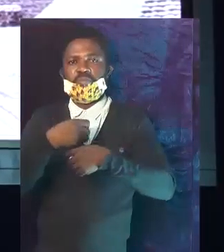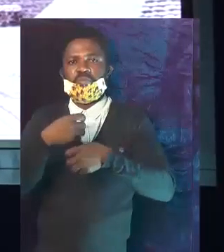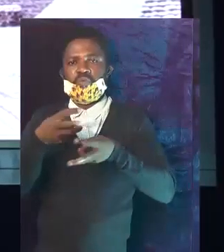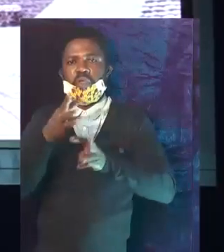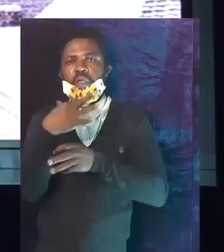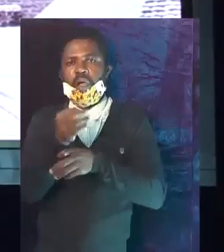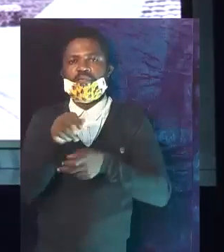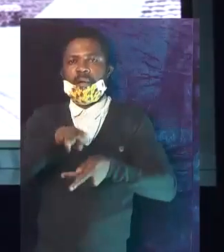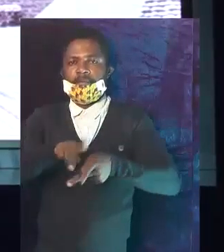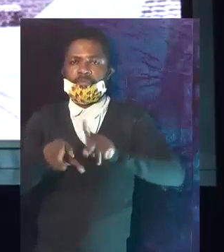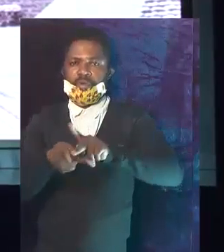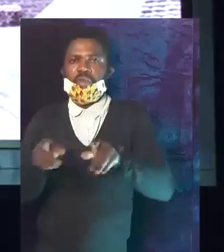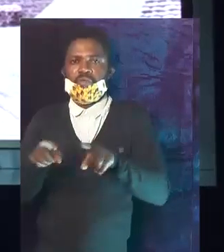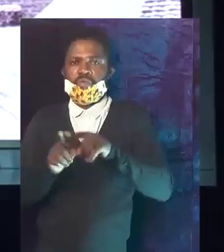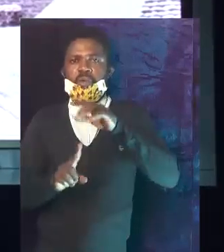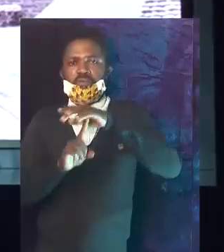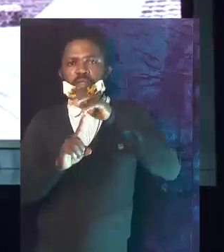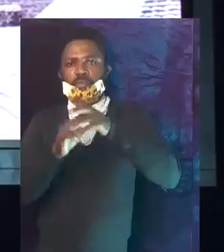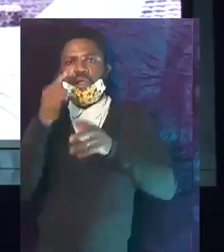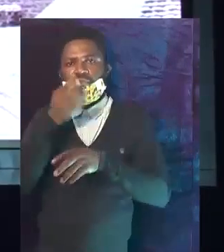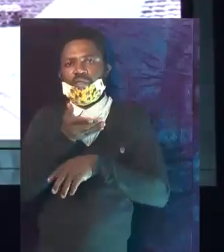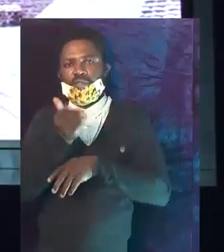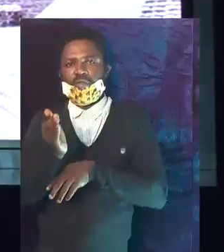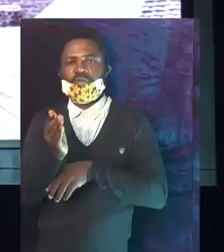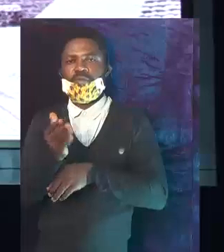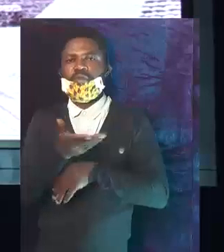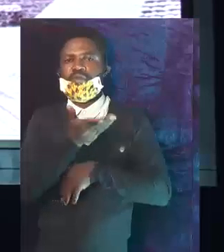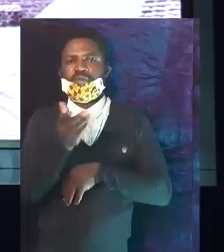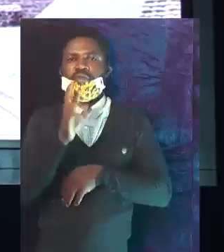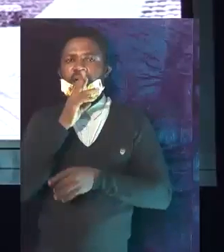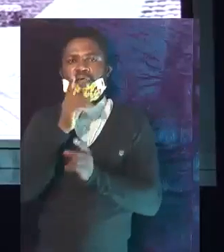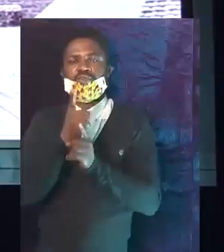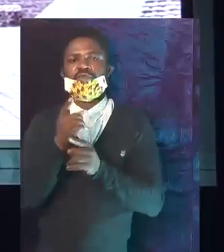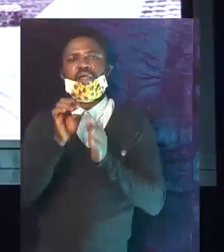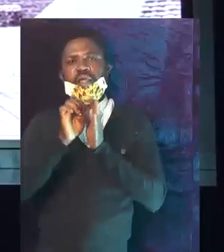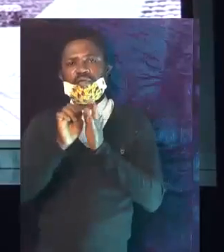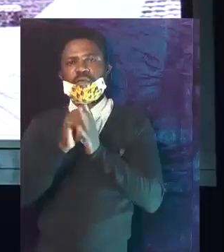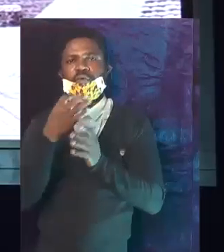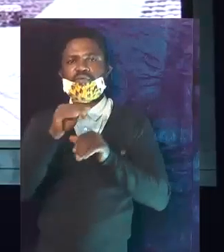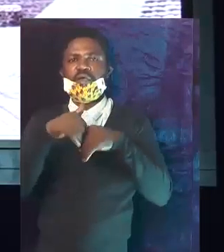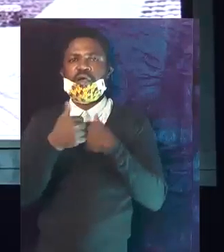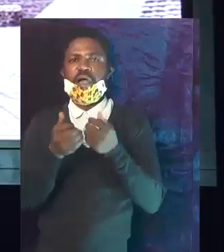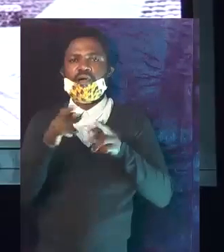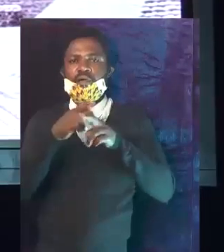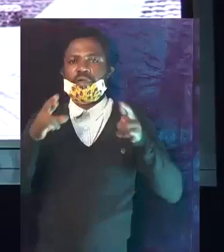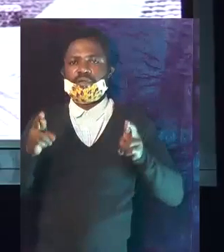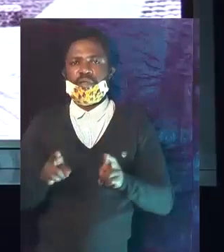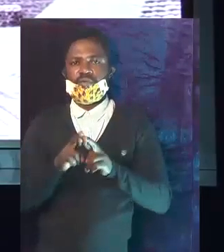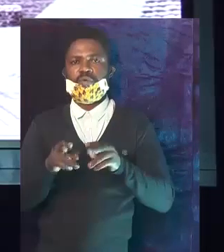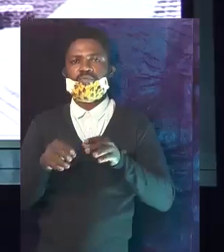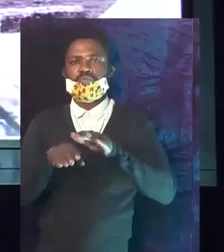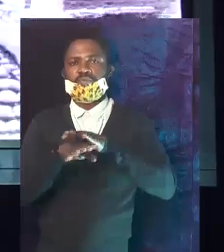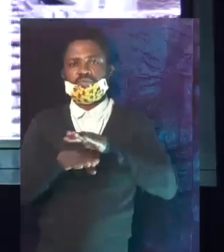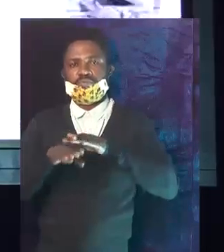pyramids. We are so famous for this. Okay, so these are just examples of how rectangle-based pyramids come around